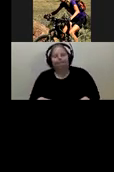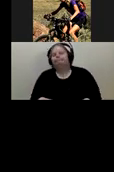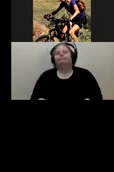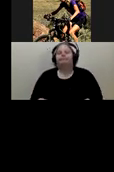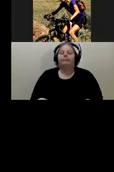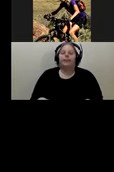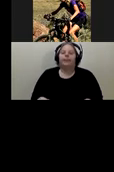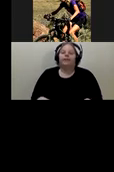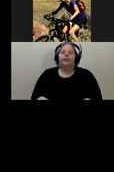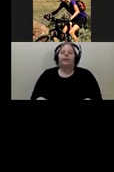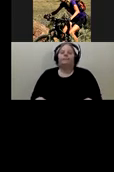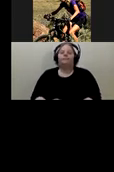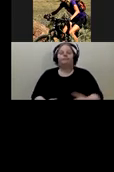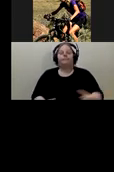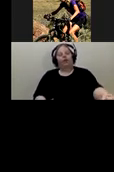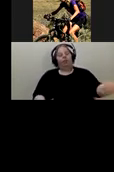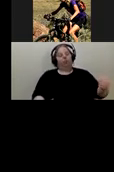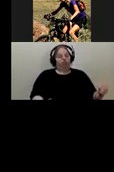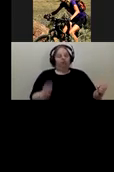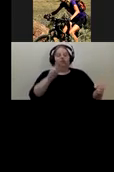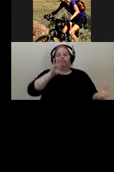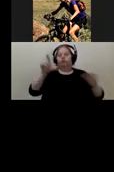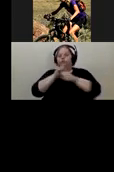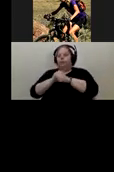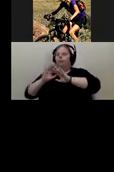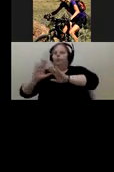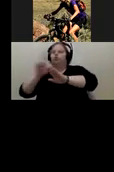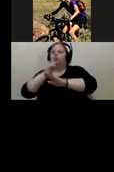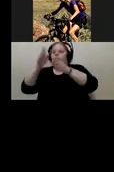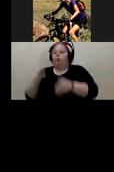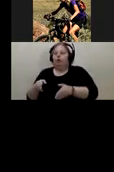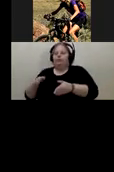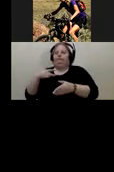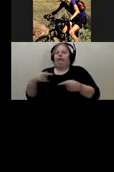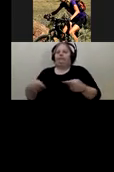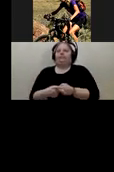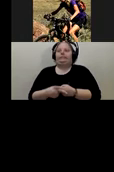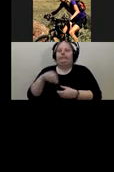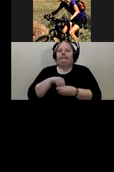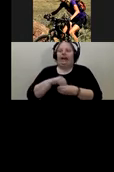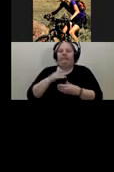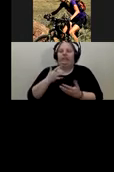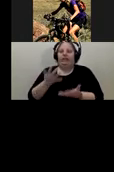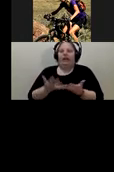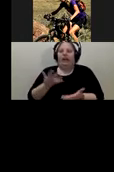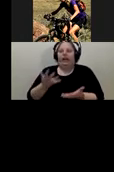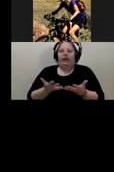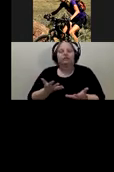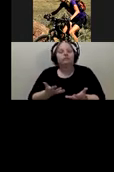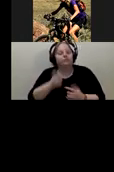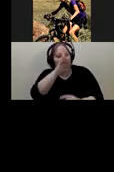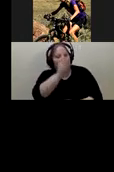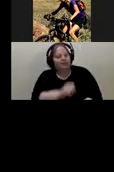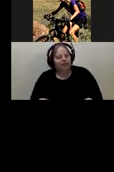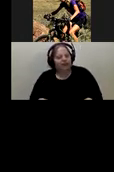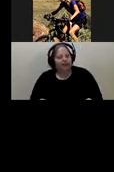Pushing a lever versus pushing a real human renders me a little conflicted. Isn't that fascinating? So I'm going to leave it at that